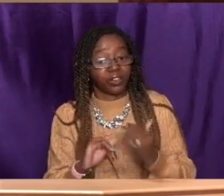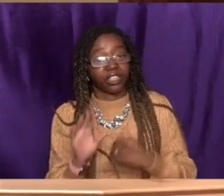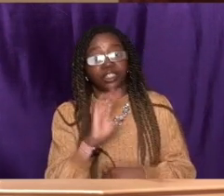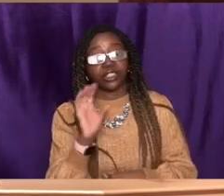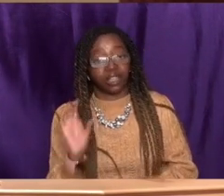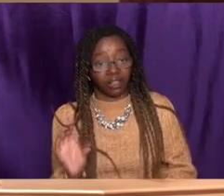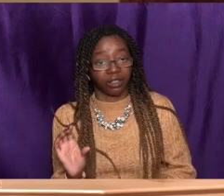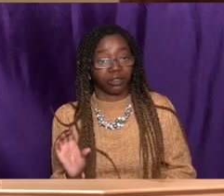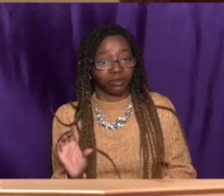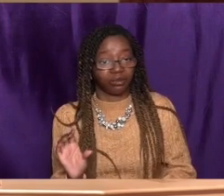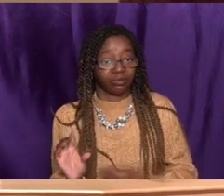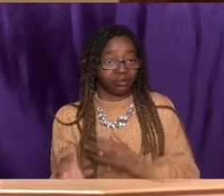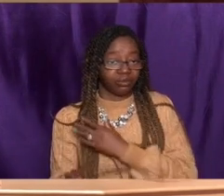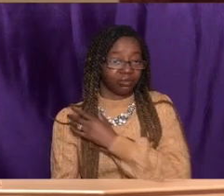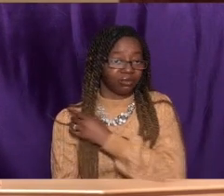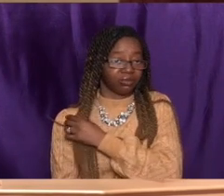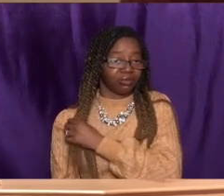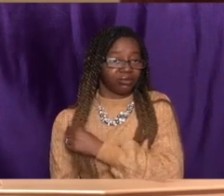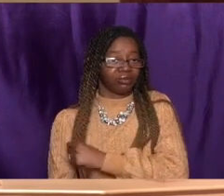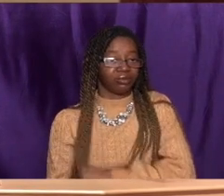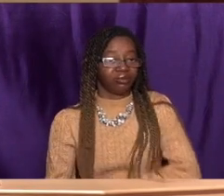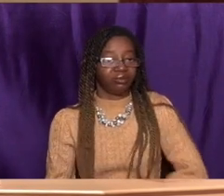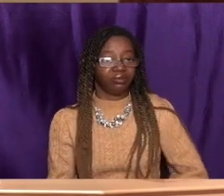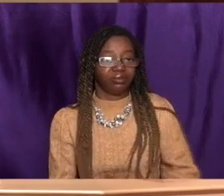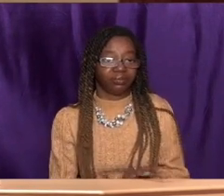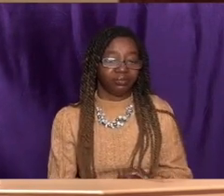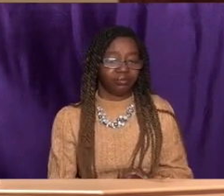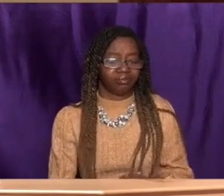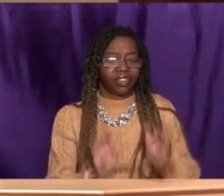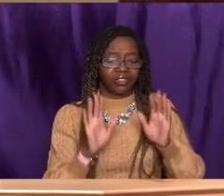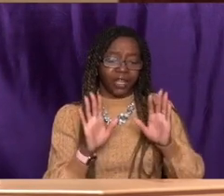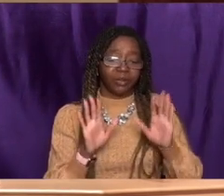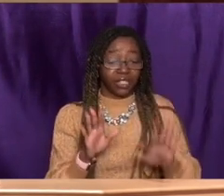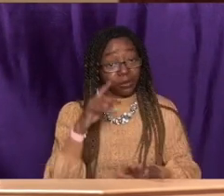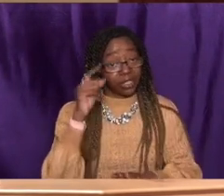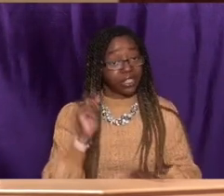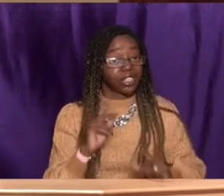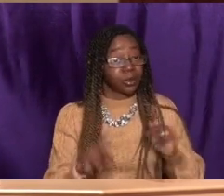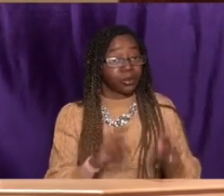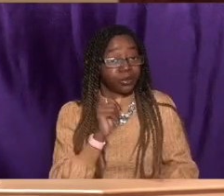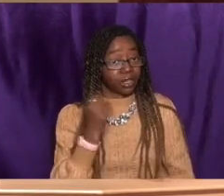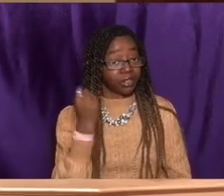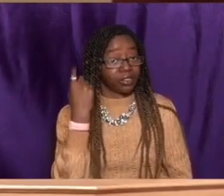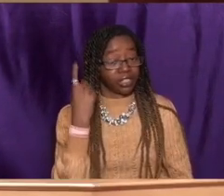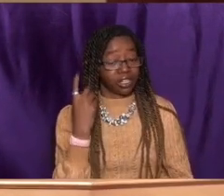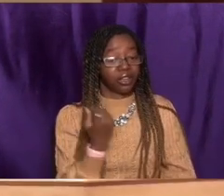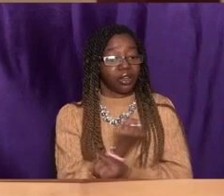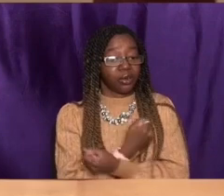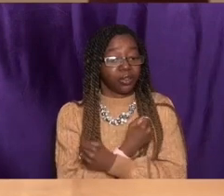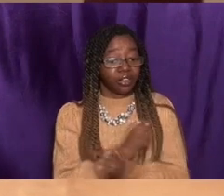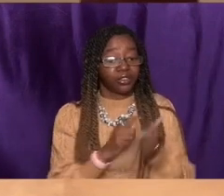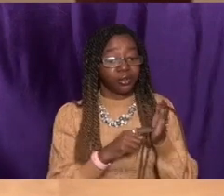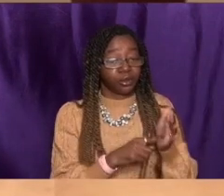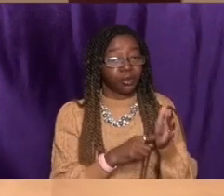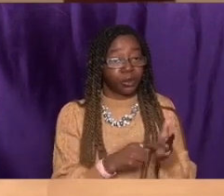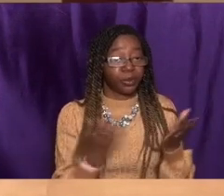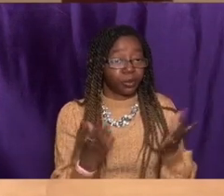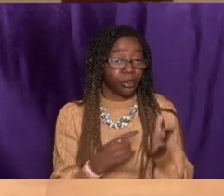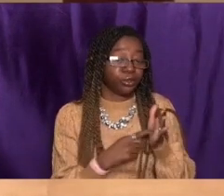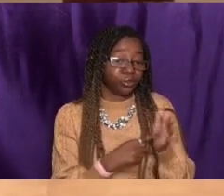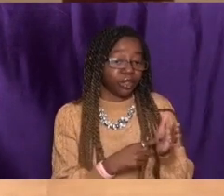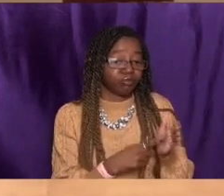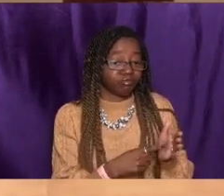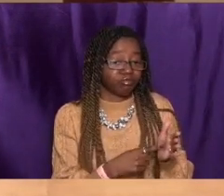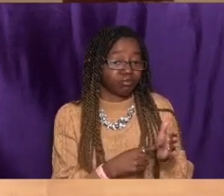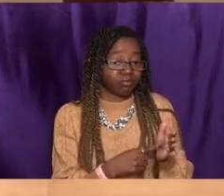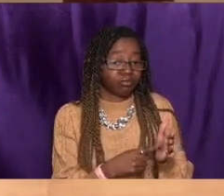Chicago. But this is, it is fabulous, because people ought to understand, we love you repping what you rep.